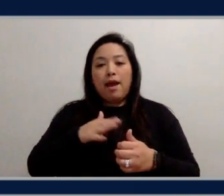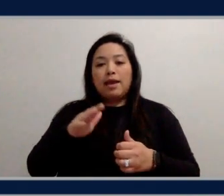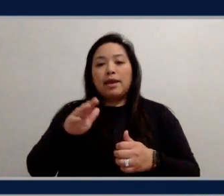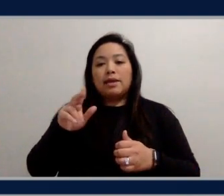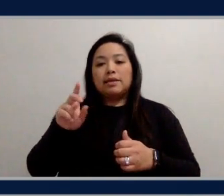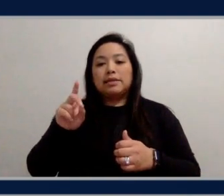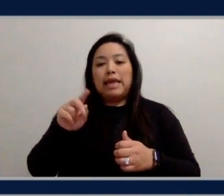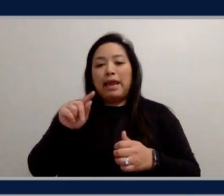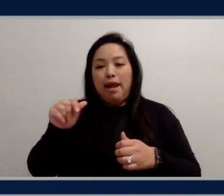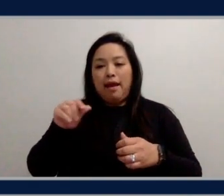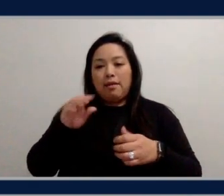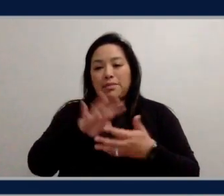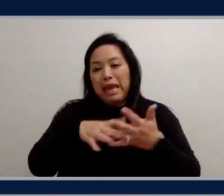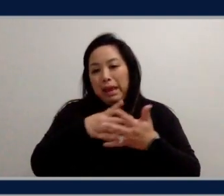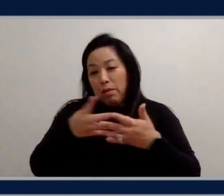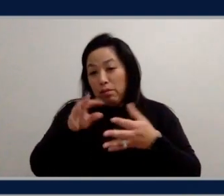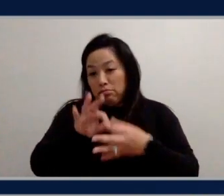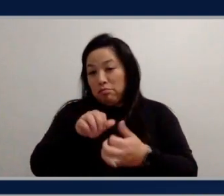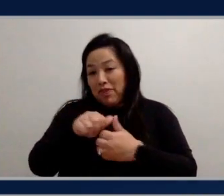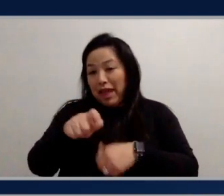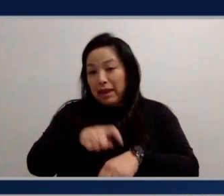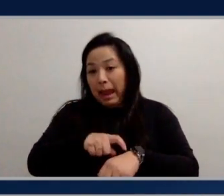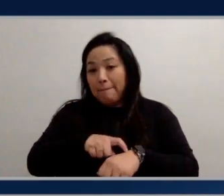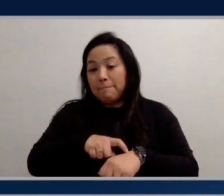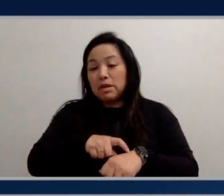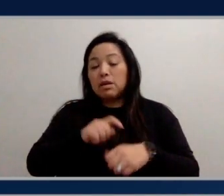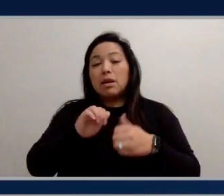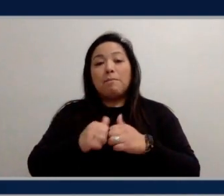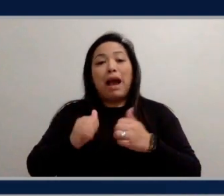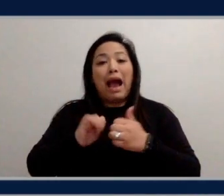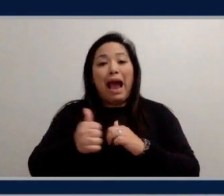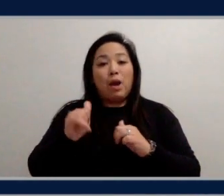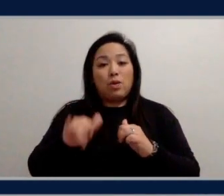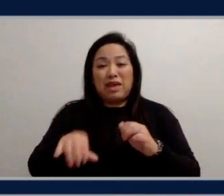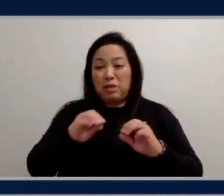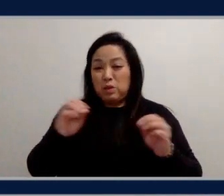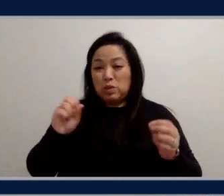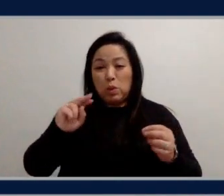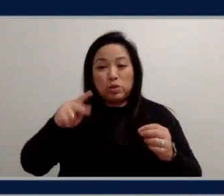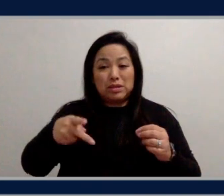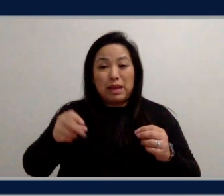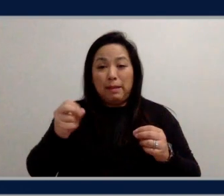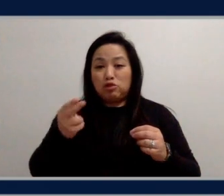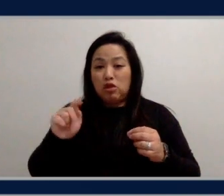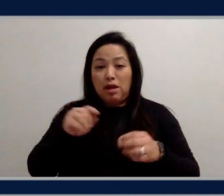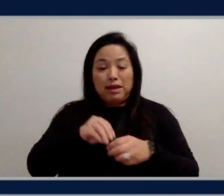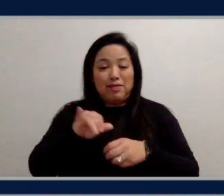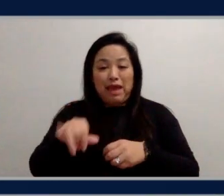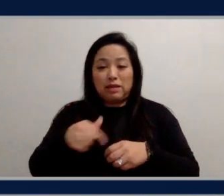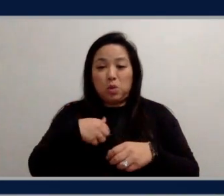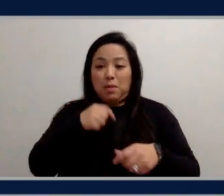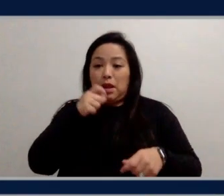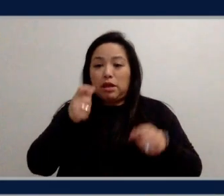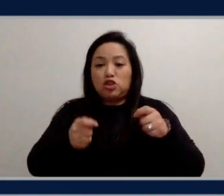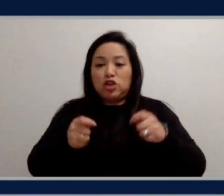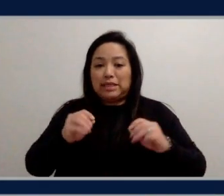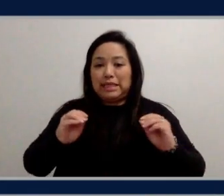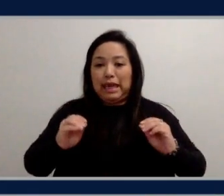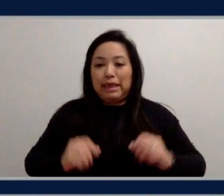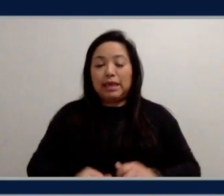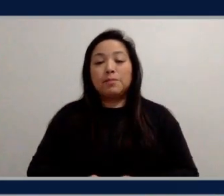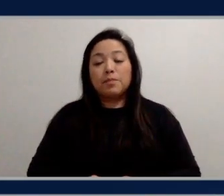the snapshot ID is null. The reason it is null, because there's no snapshot of it, I've not ingested any data. Right. Okay. So, I'm going ahead and